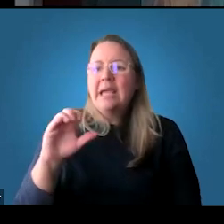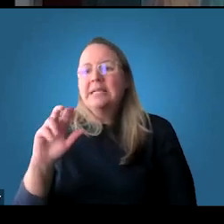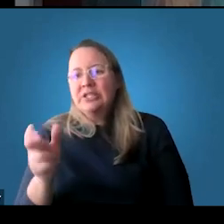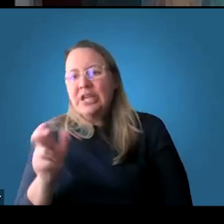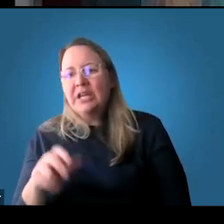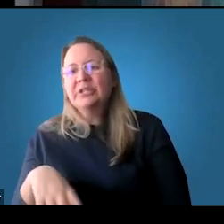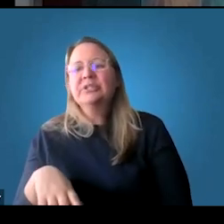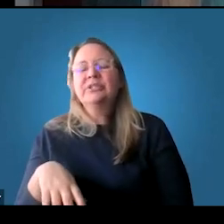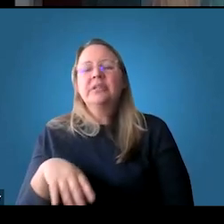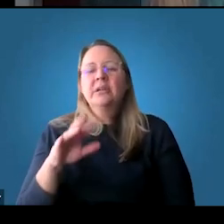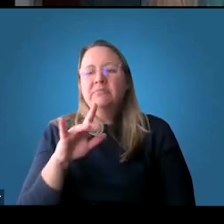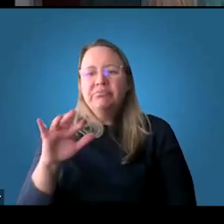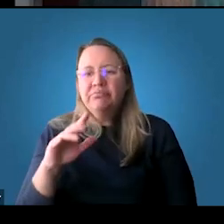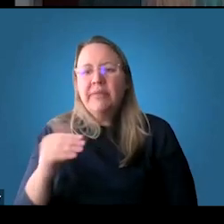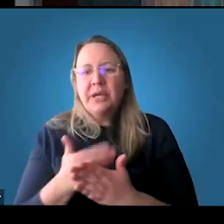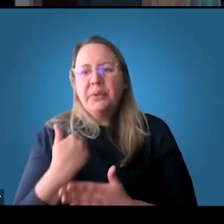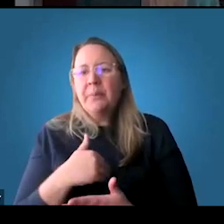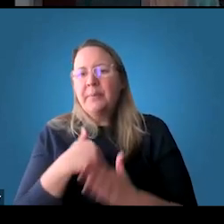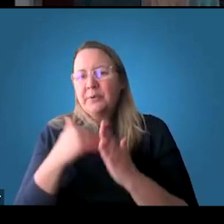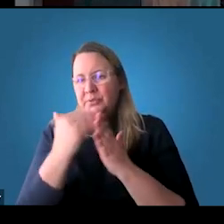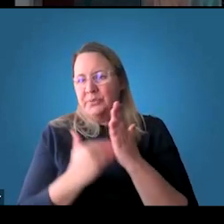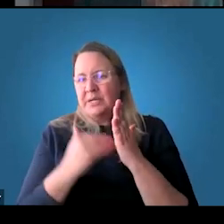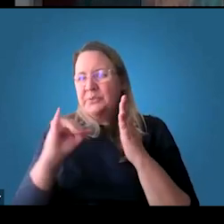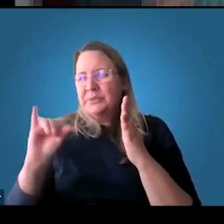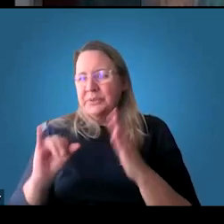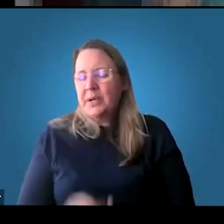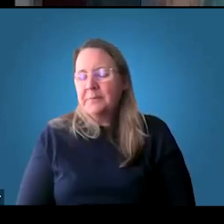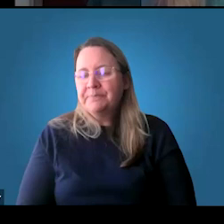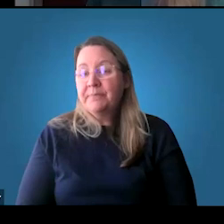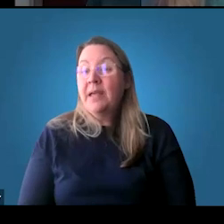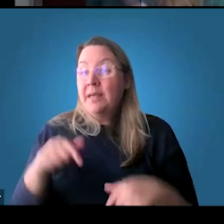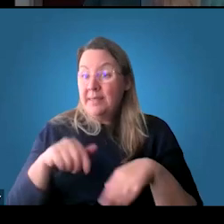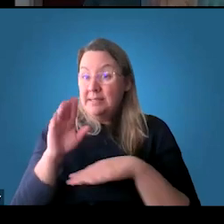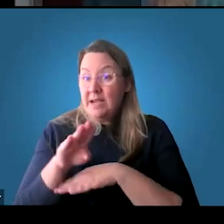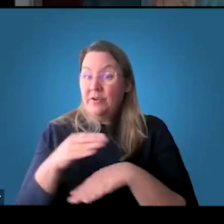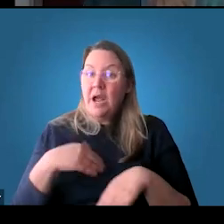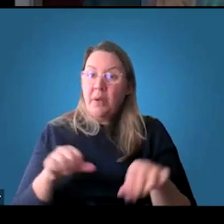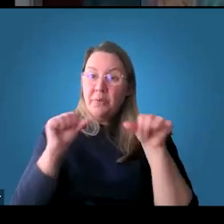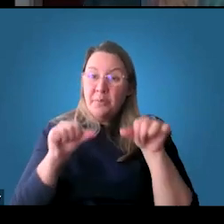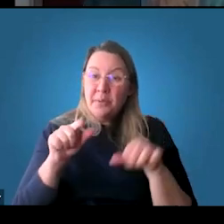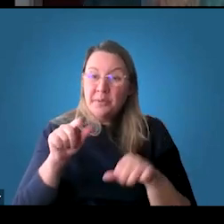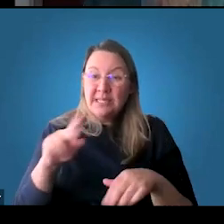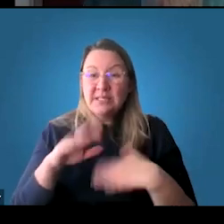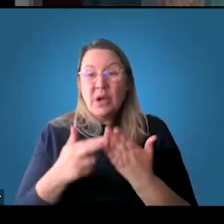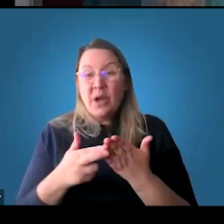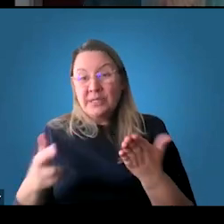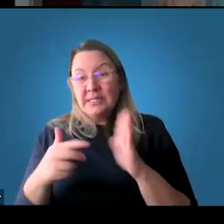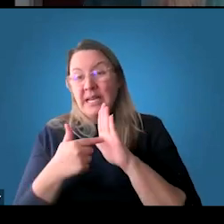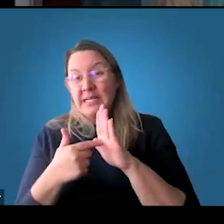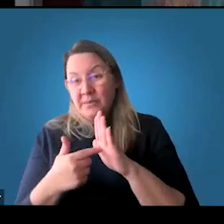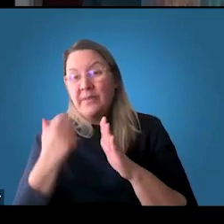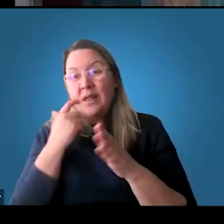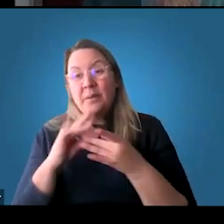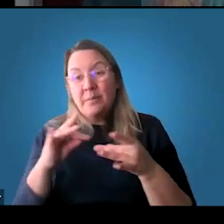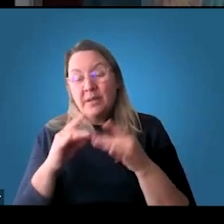new member directory. As I mentioned earlier this afternoon, I'll post links to all of the resources and examples that I've